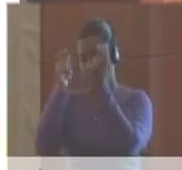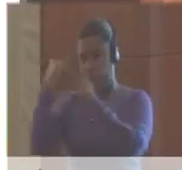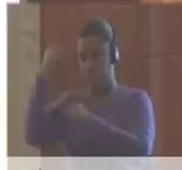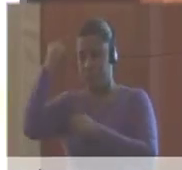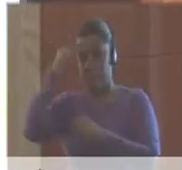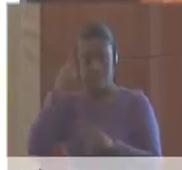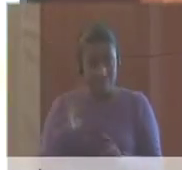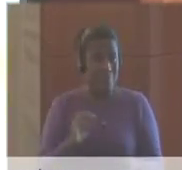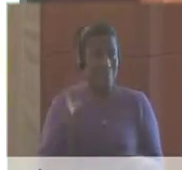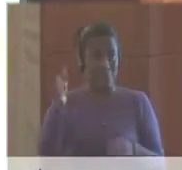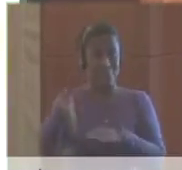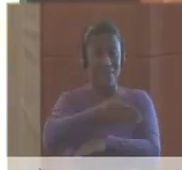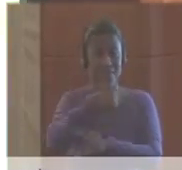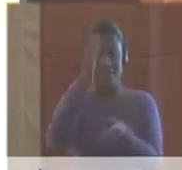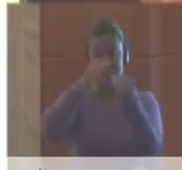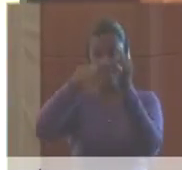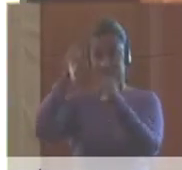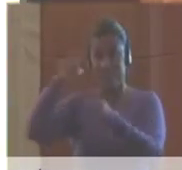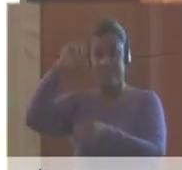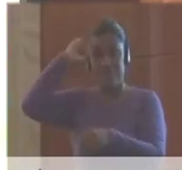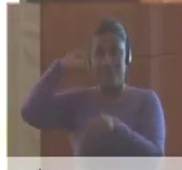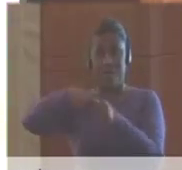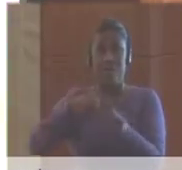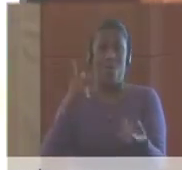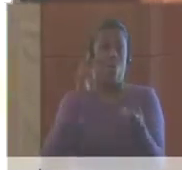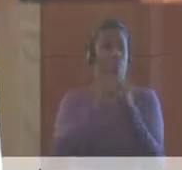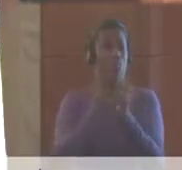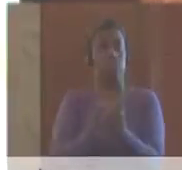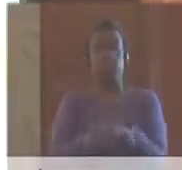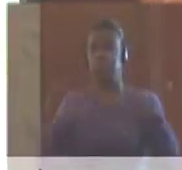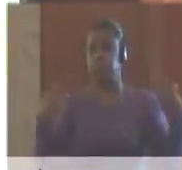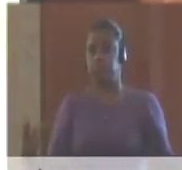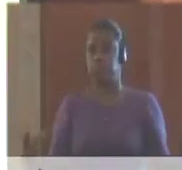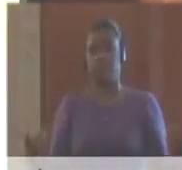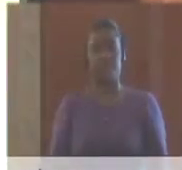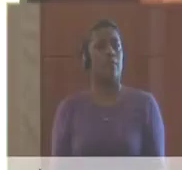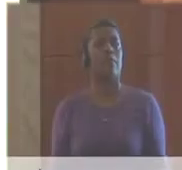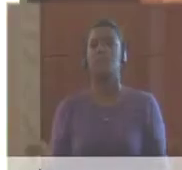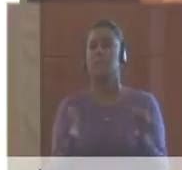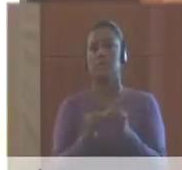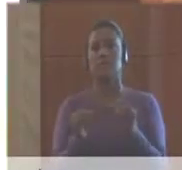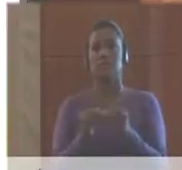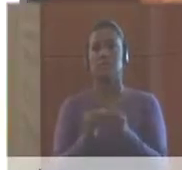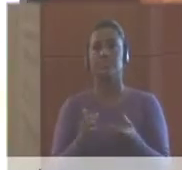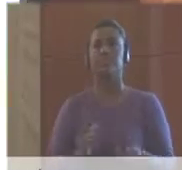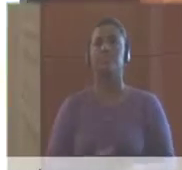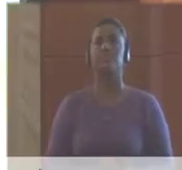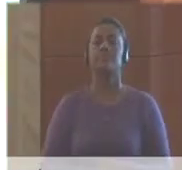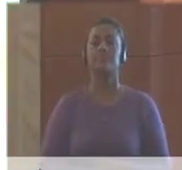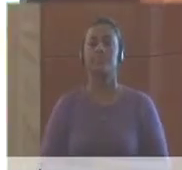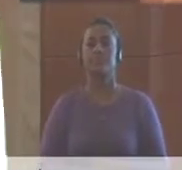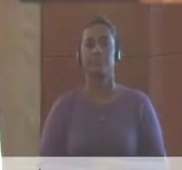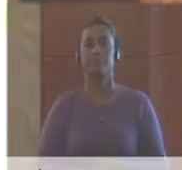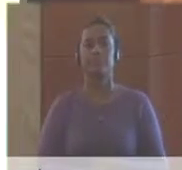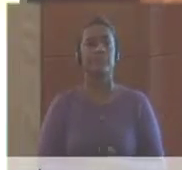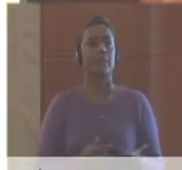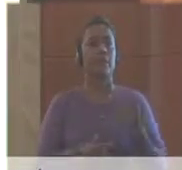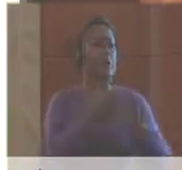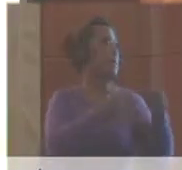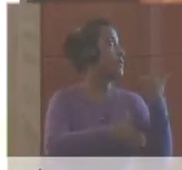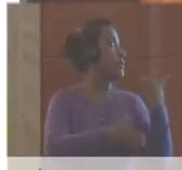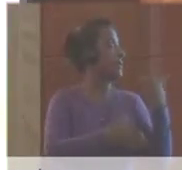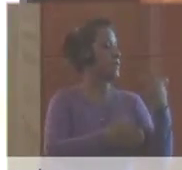things. And here we're talking, as I said before, of a complex problem. Well, what